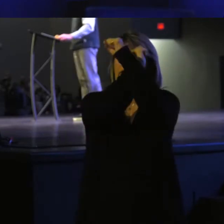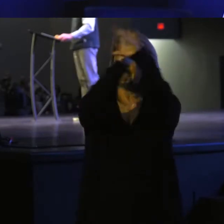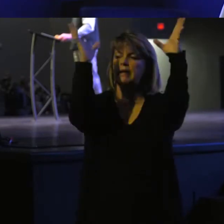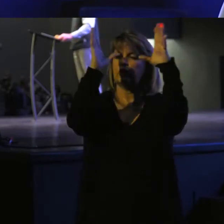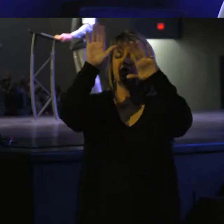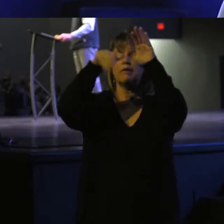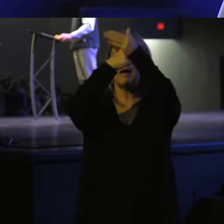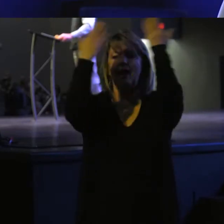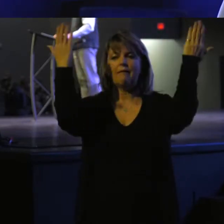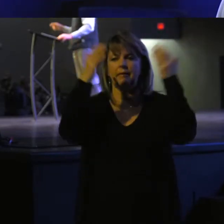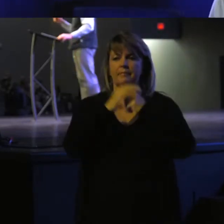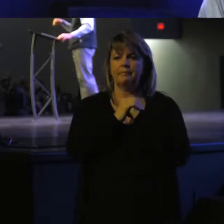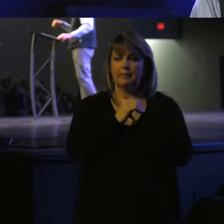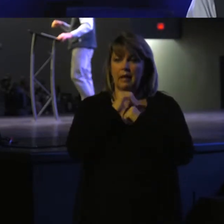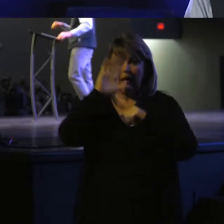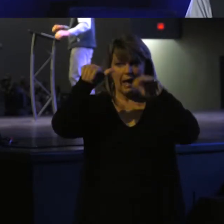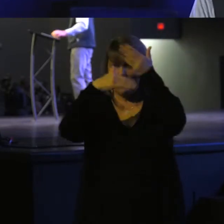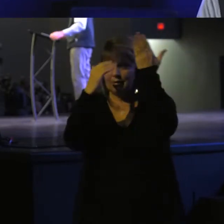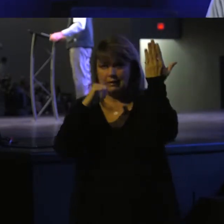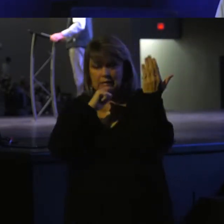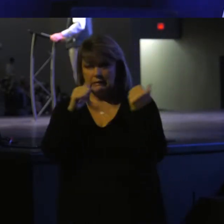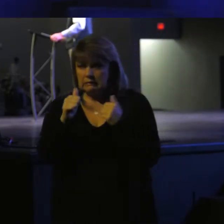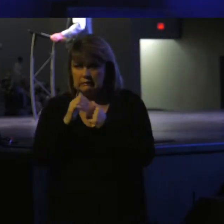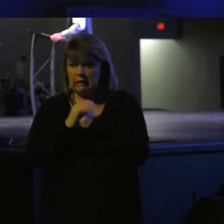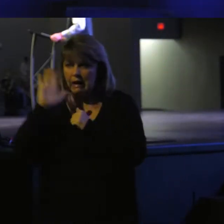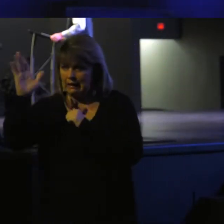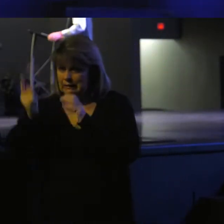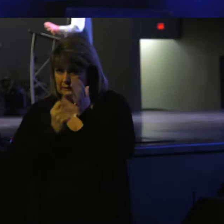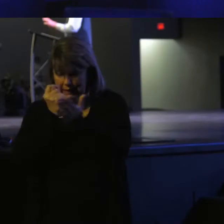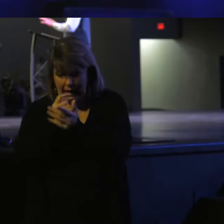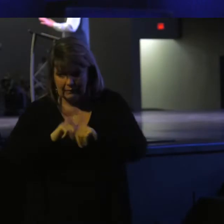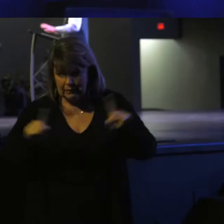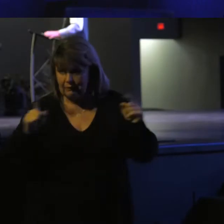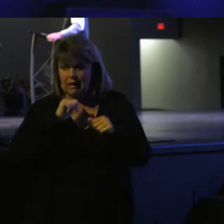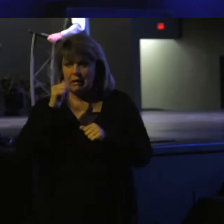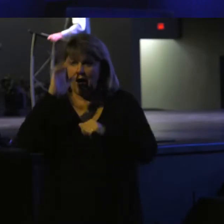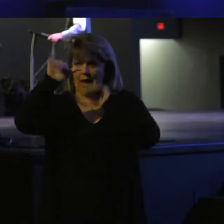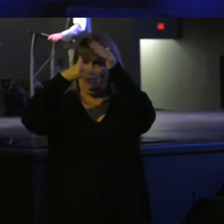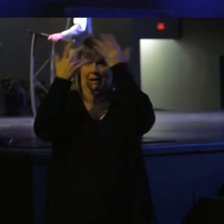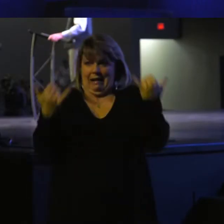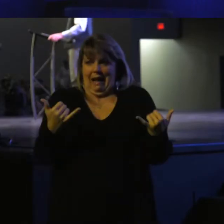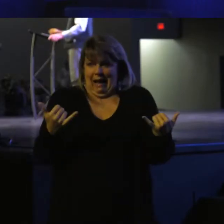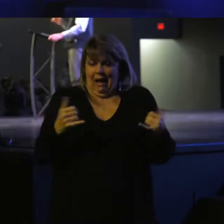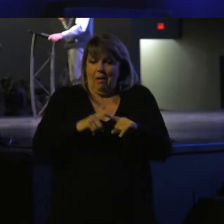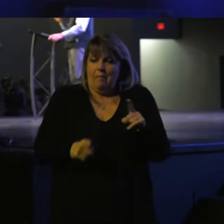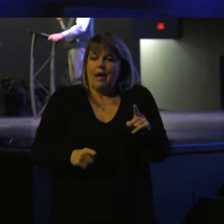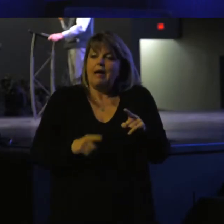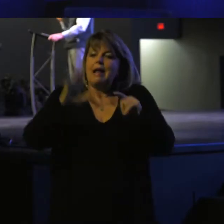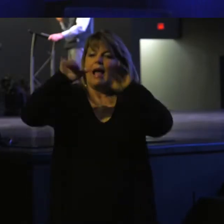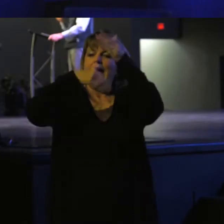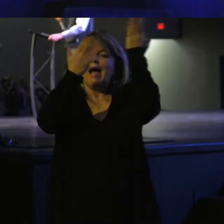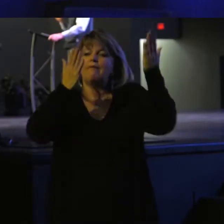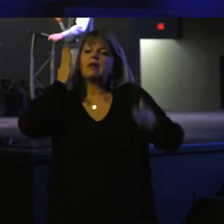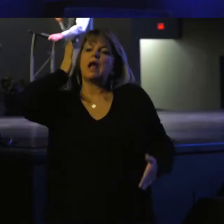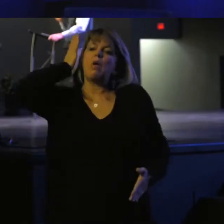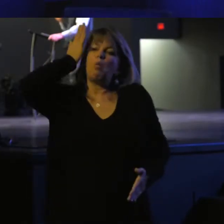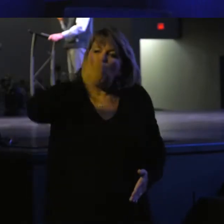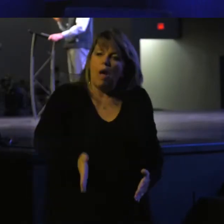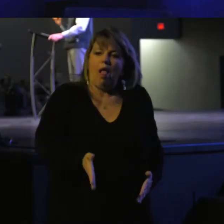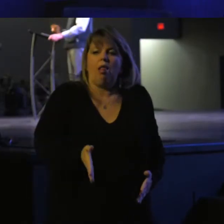heaven. Not heaven as it was in his day, not heaven as it is in our day, but heaven as it